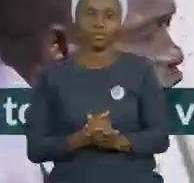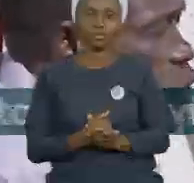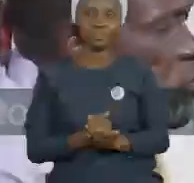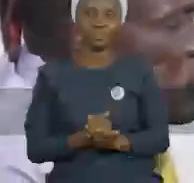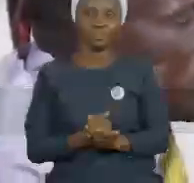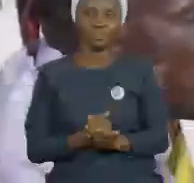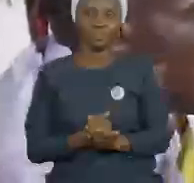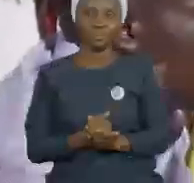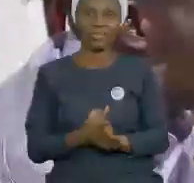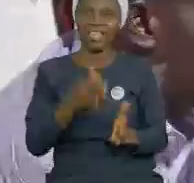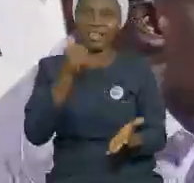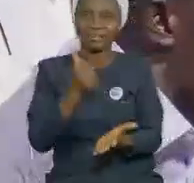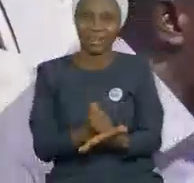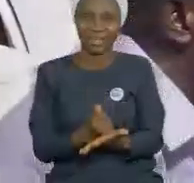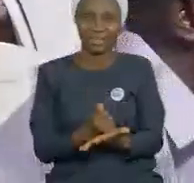Amen.